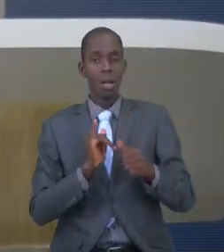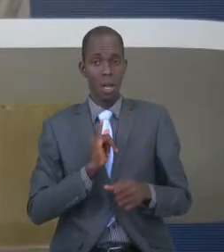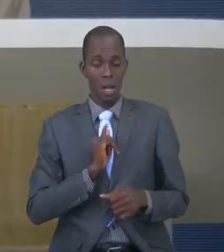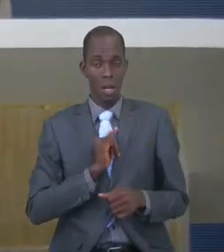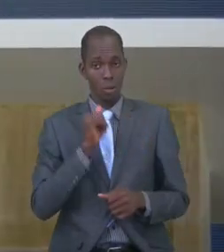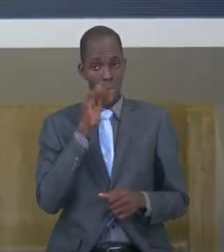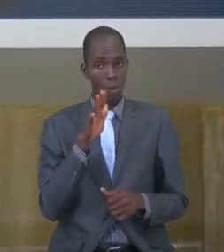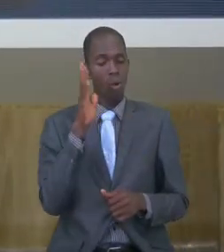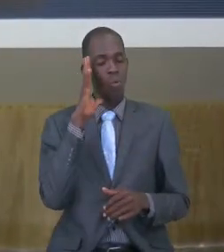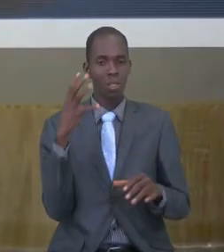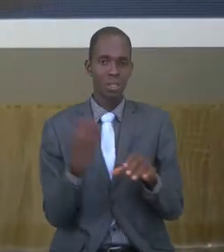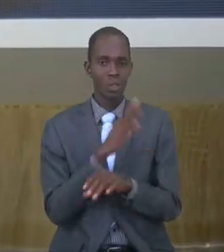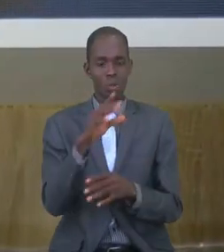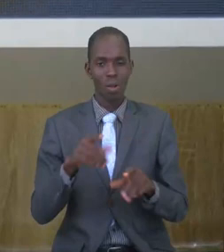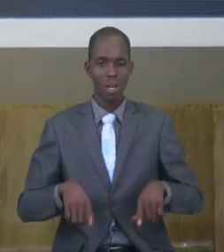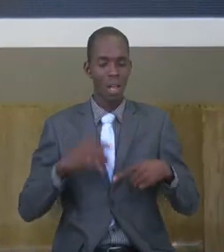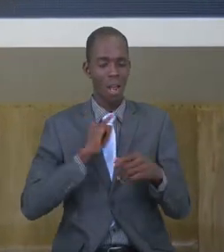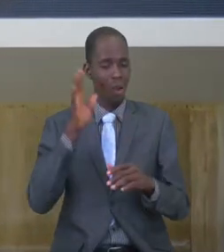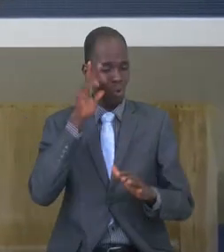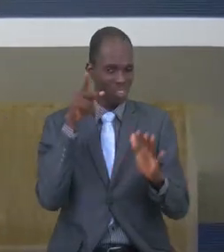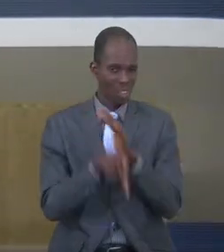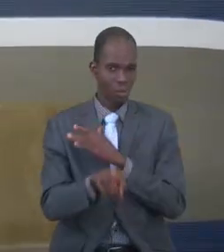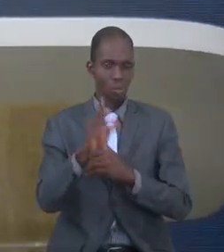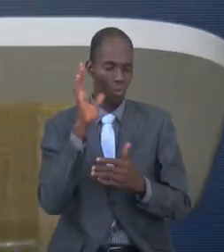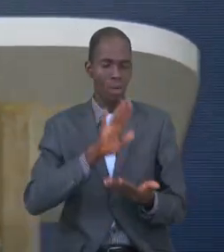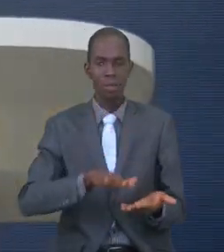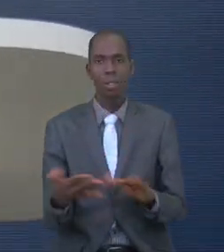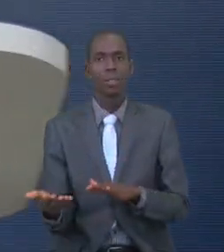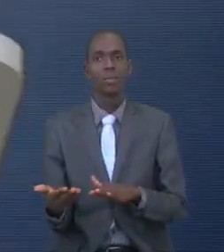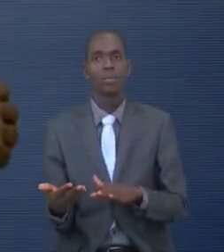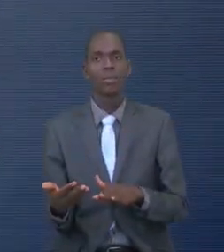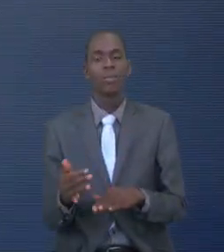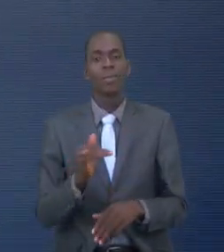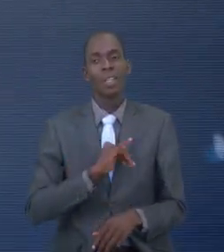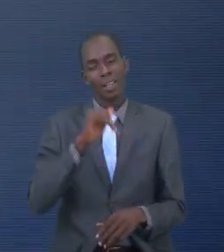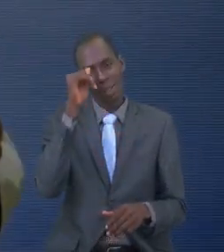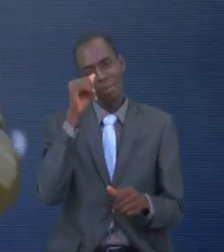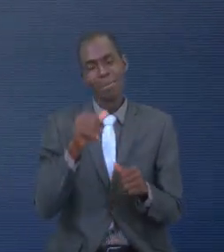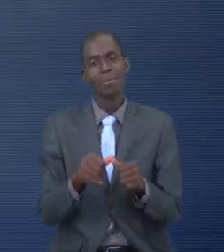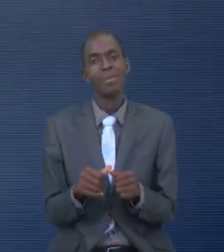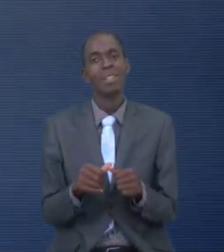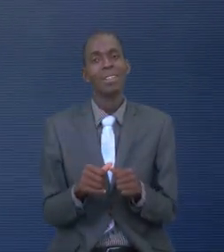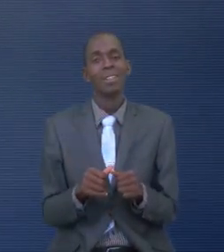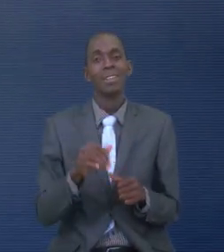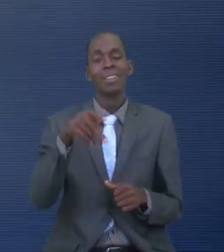away. I'll kill you. You'll die. I remember